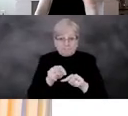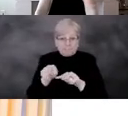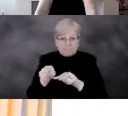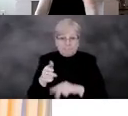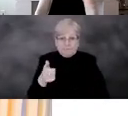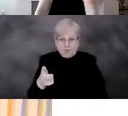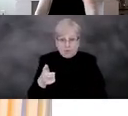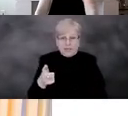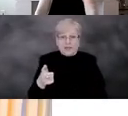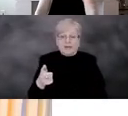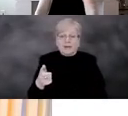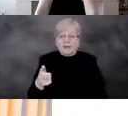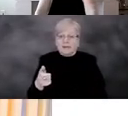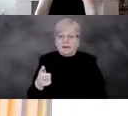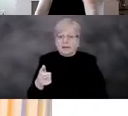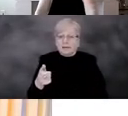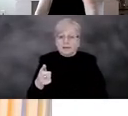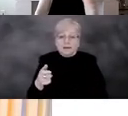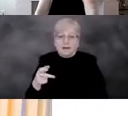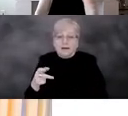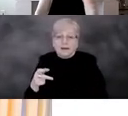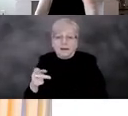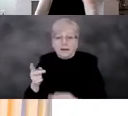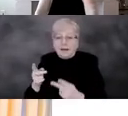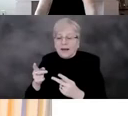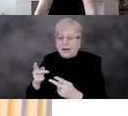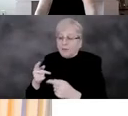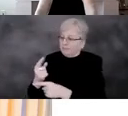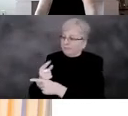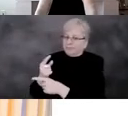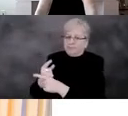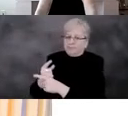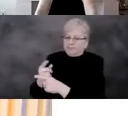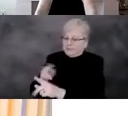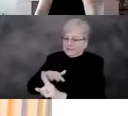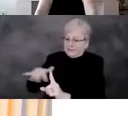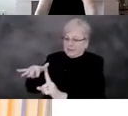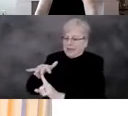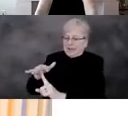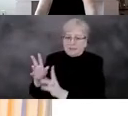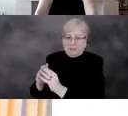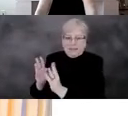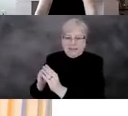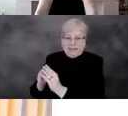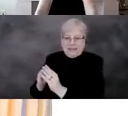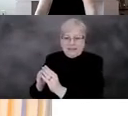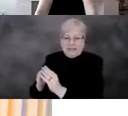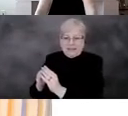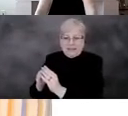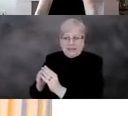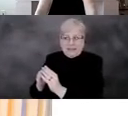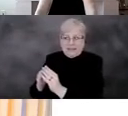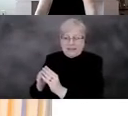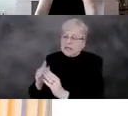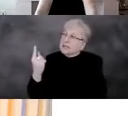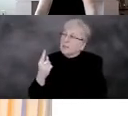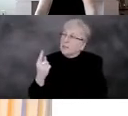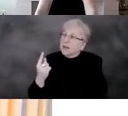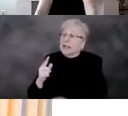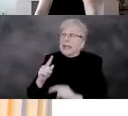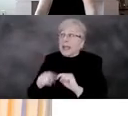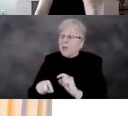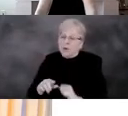a place-based meeting, someone cannot, I suppose, if they do,